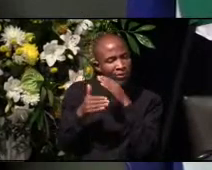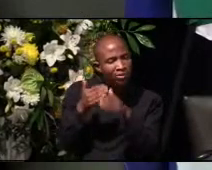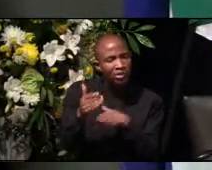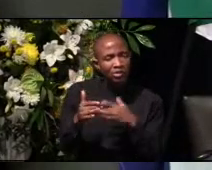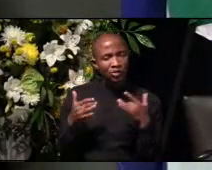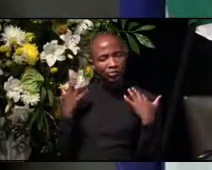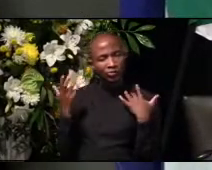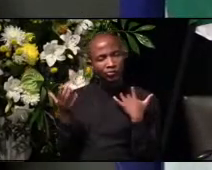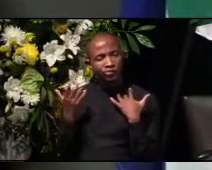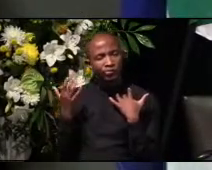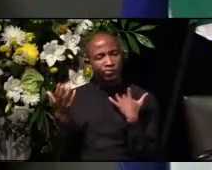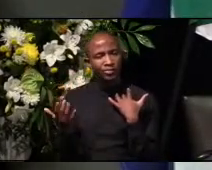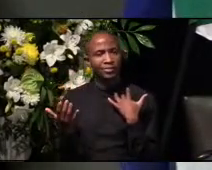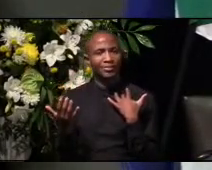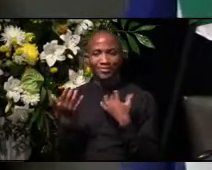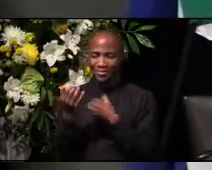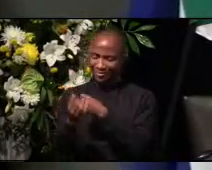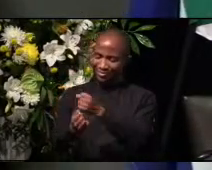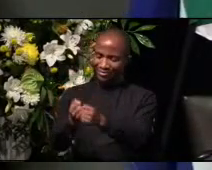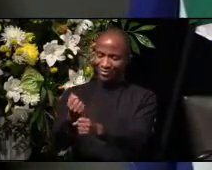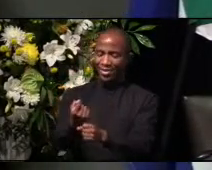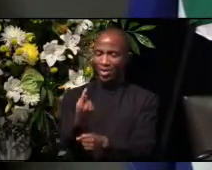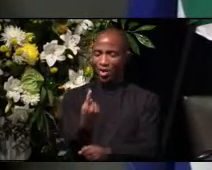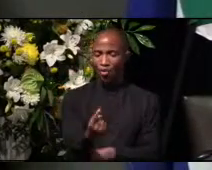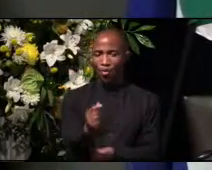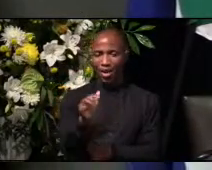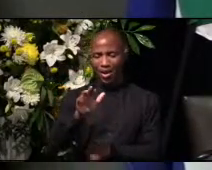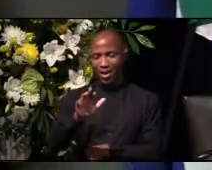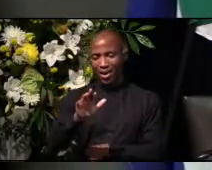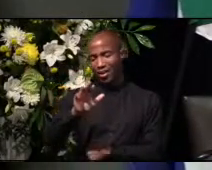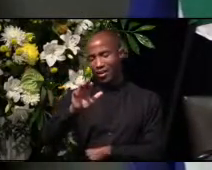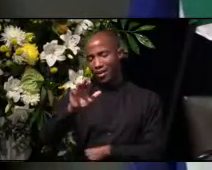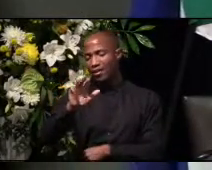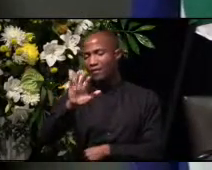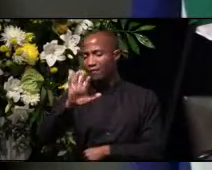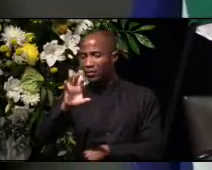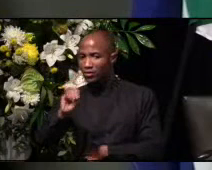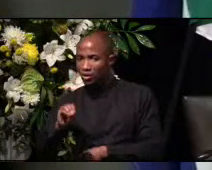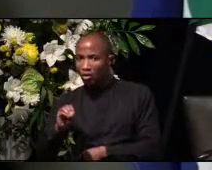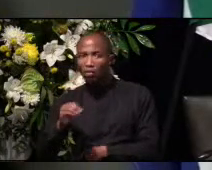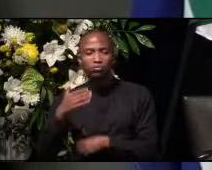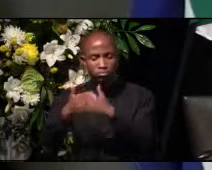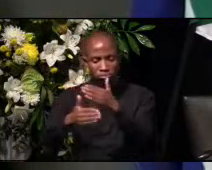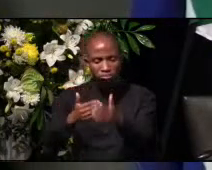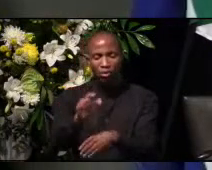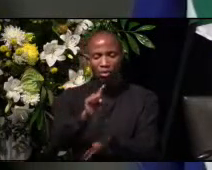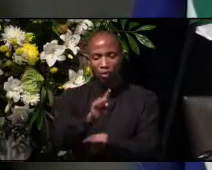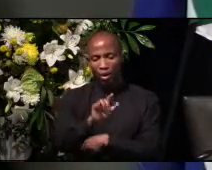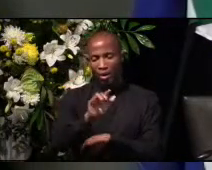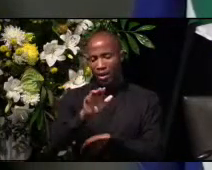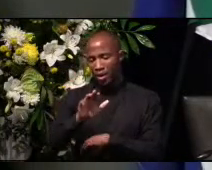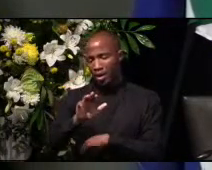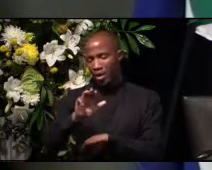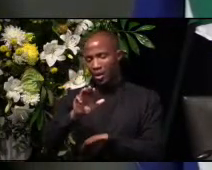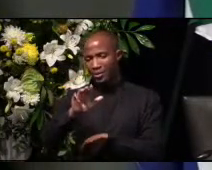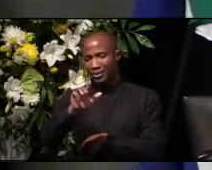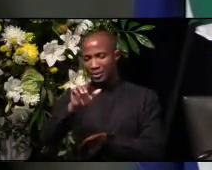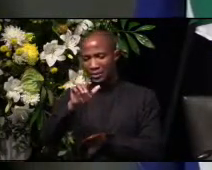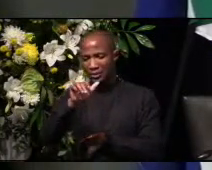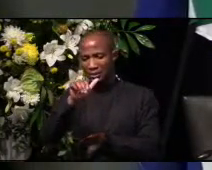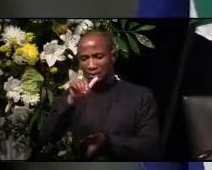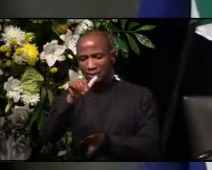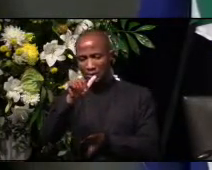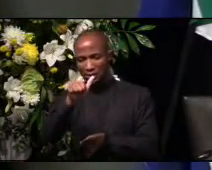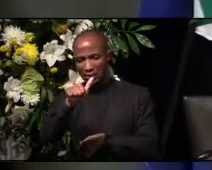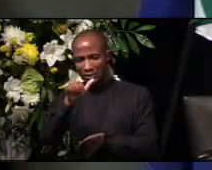the notion of 1915 later 1962 of of colonialism of a special type it led